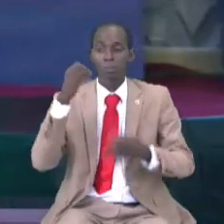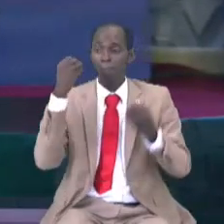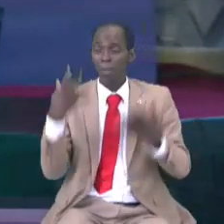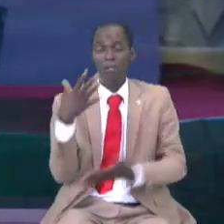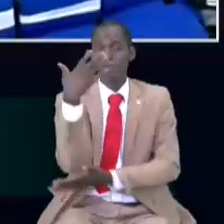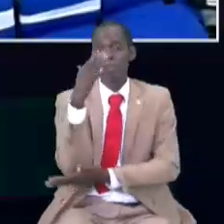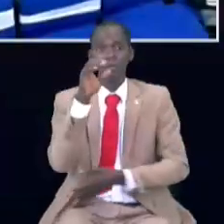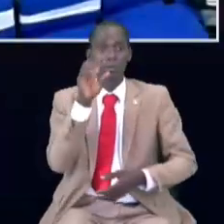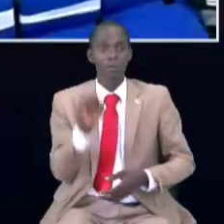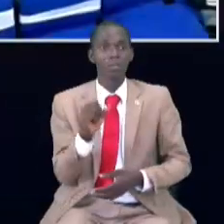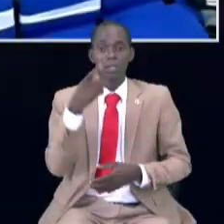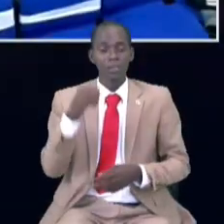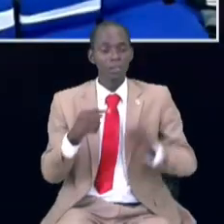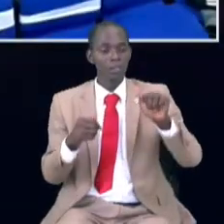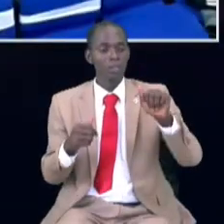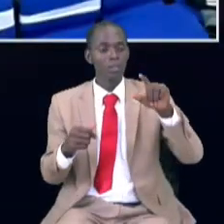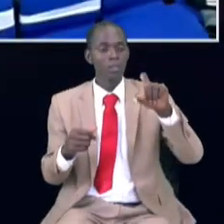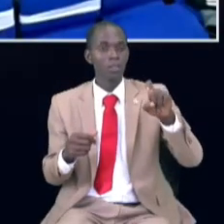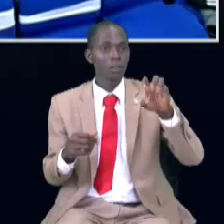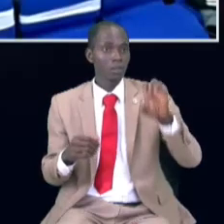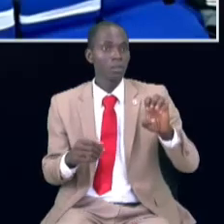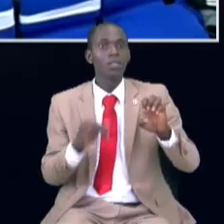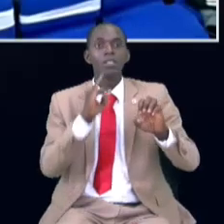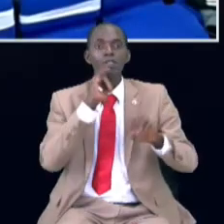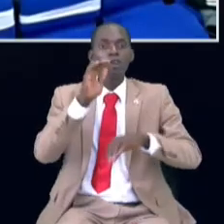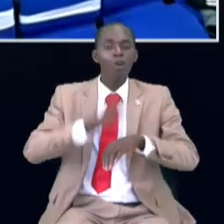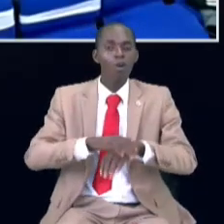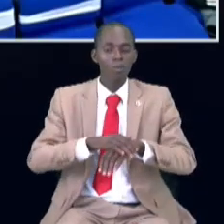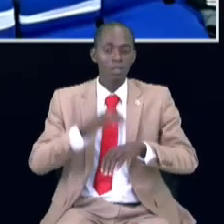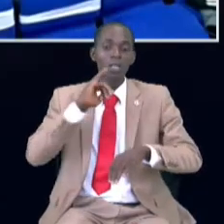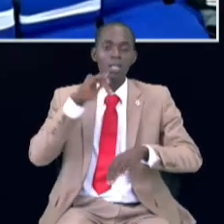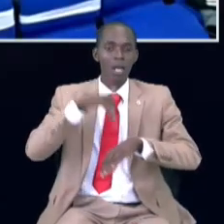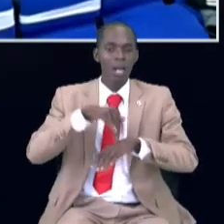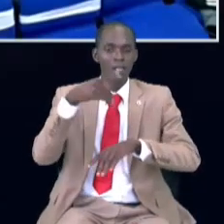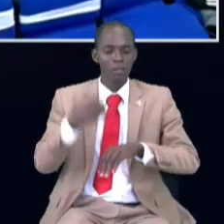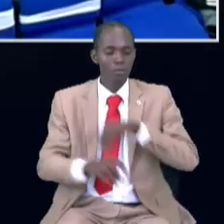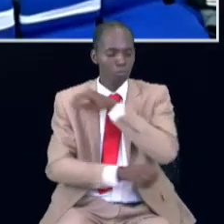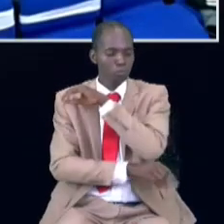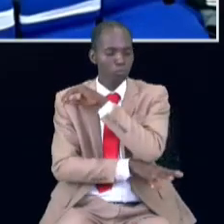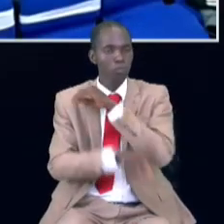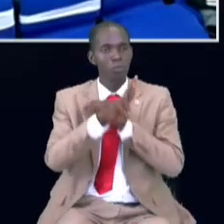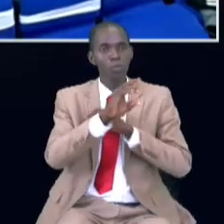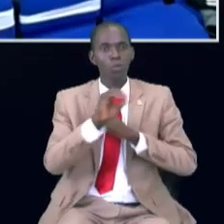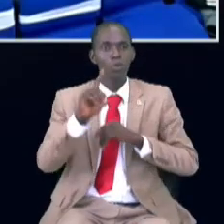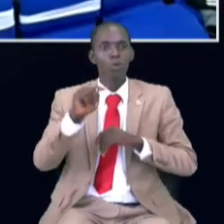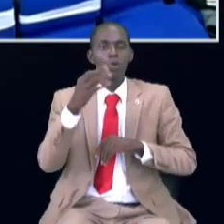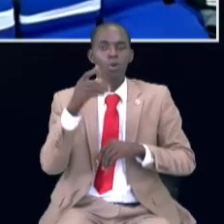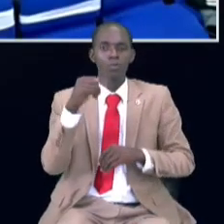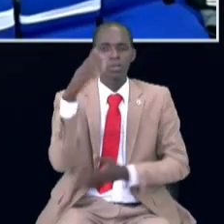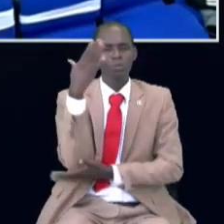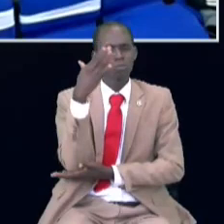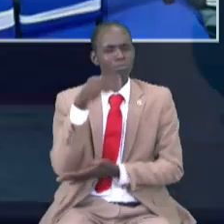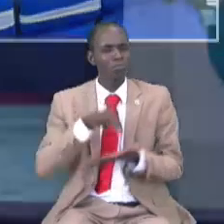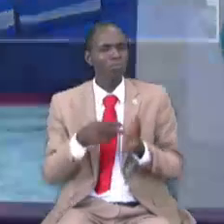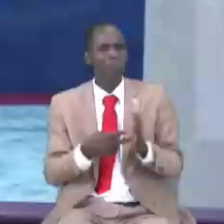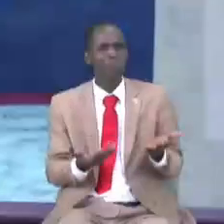root of the trees. What does that mean? What it means is, here is a farmer. He looks at this tree. This tree